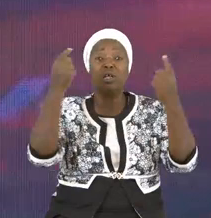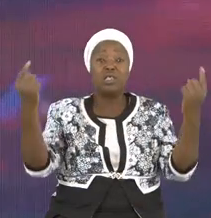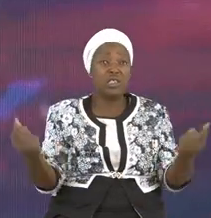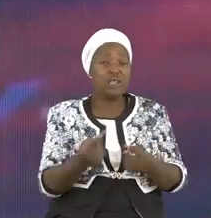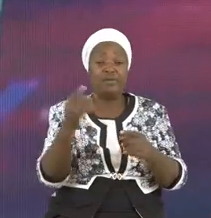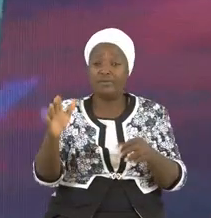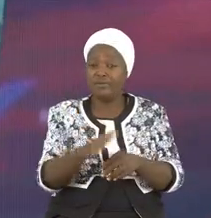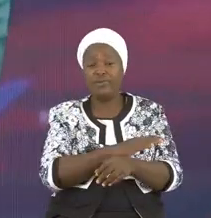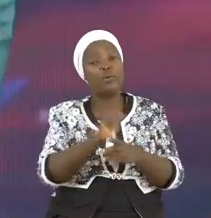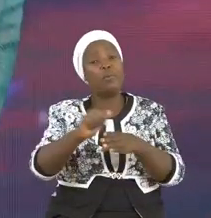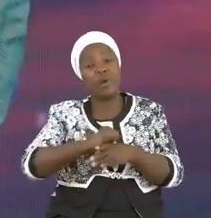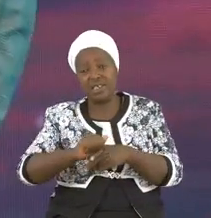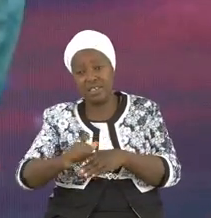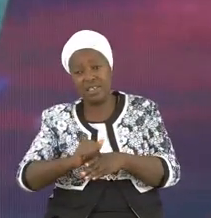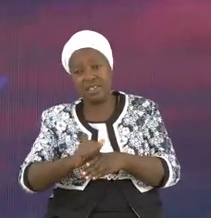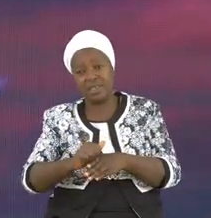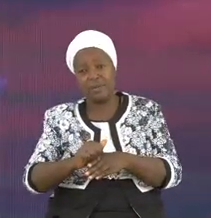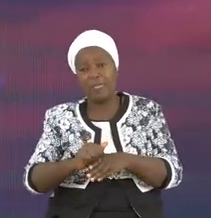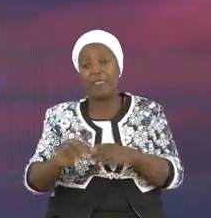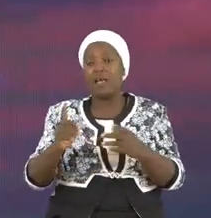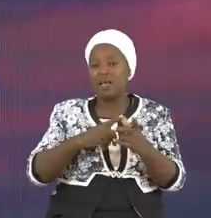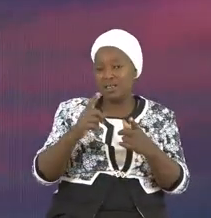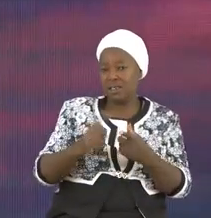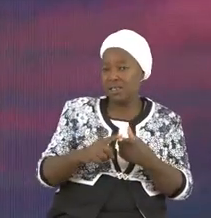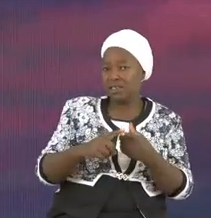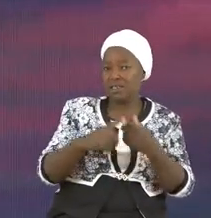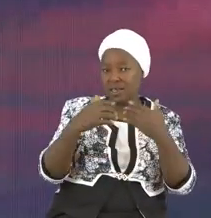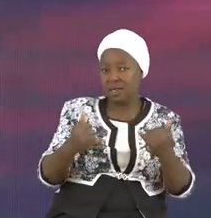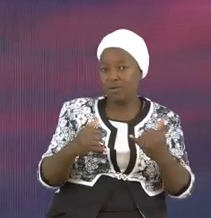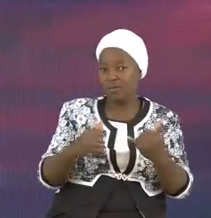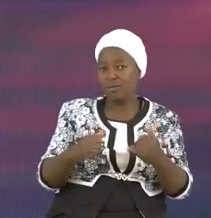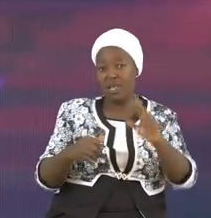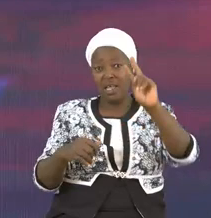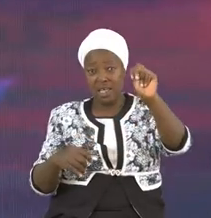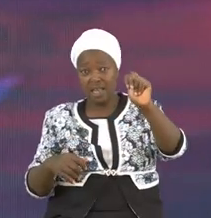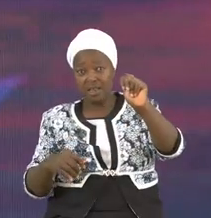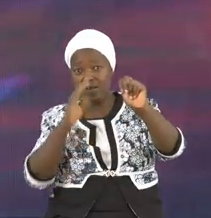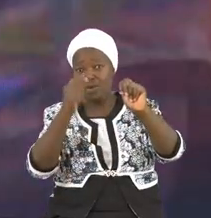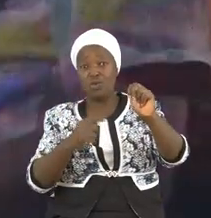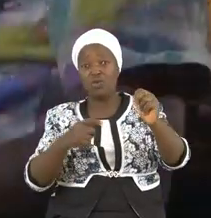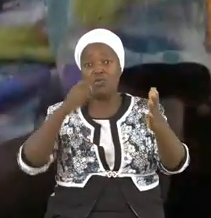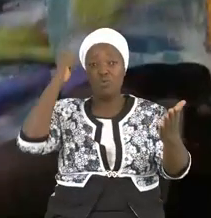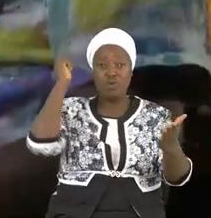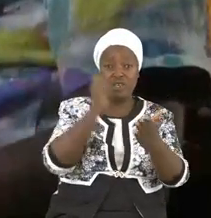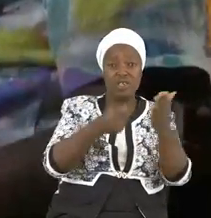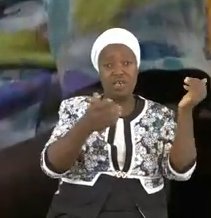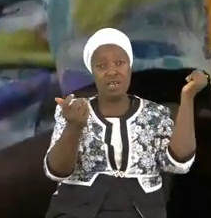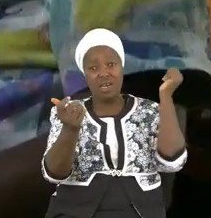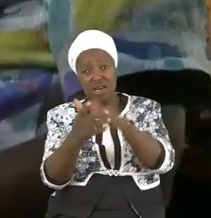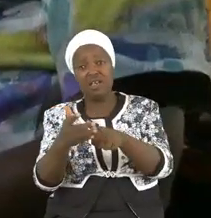And then you nail your sins to the cross. He died for